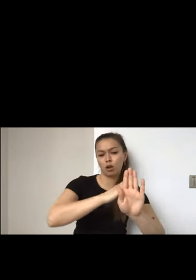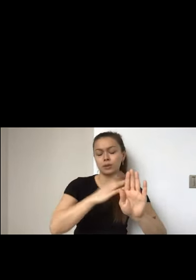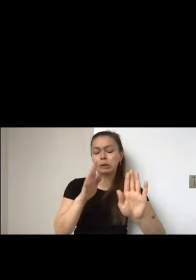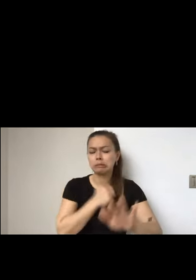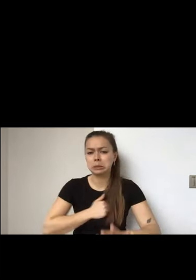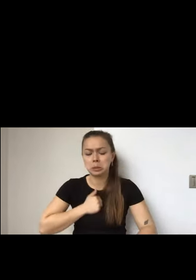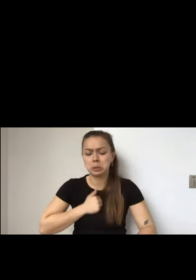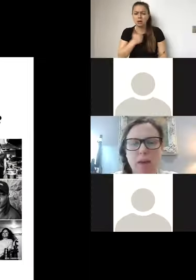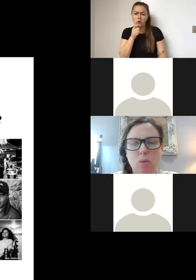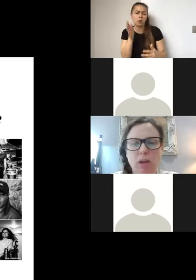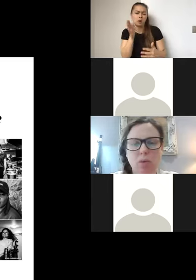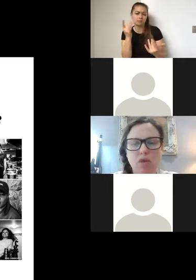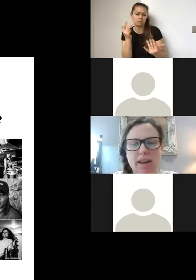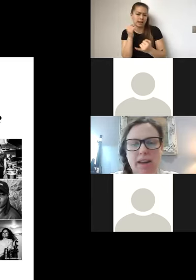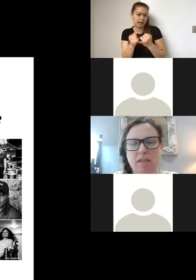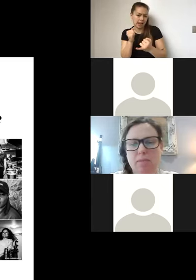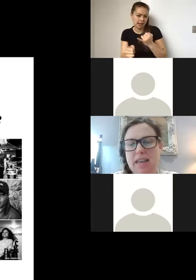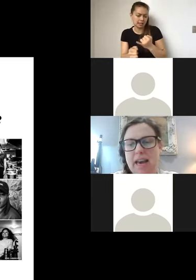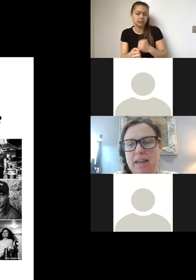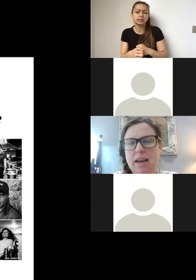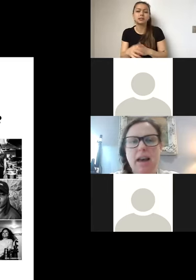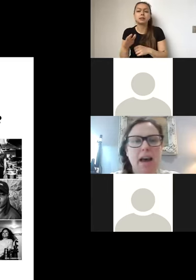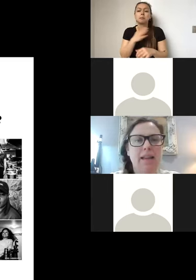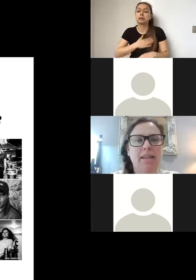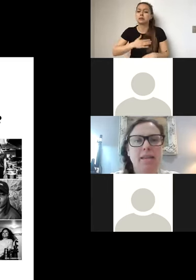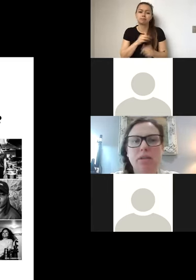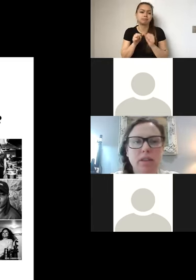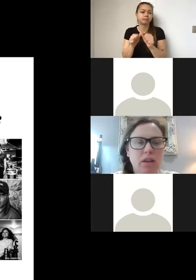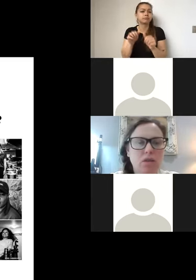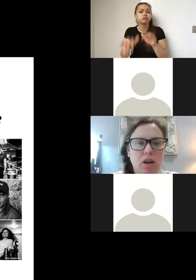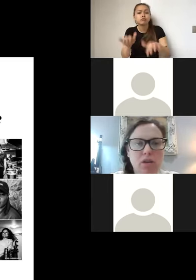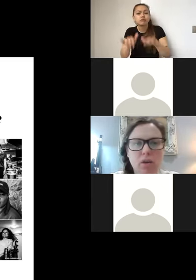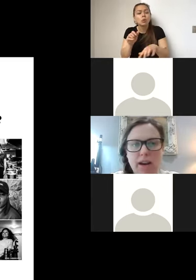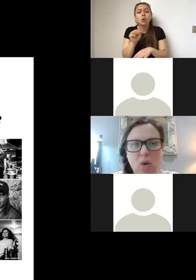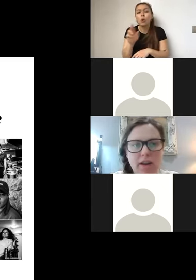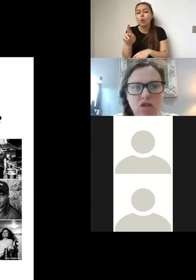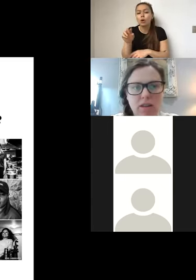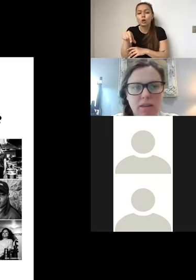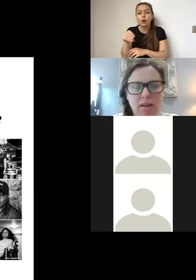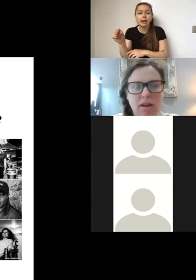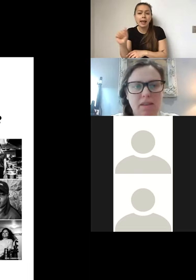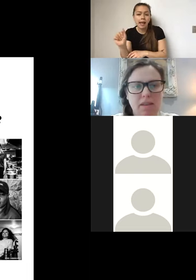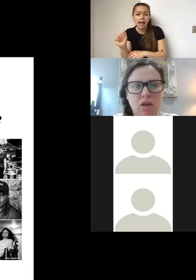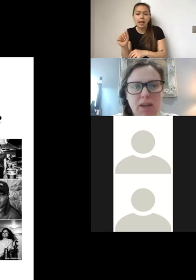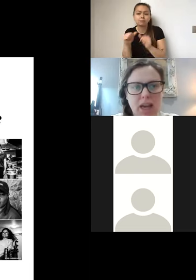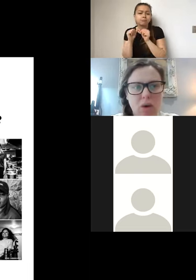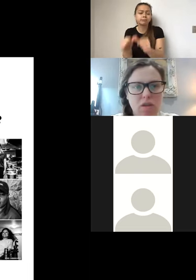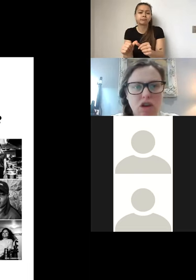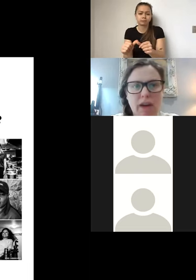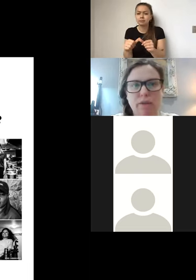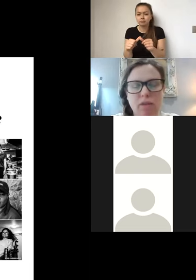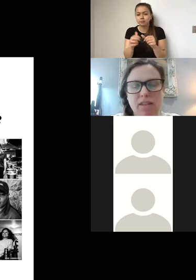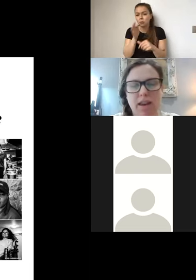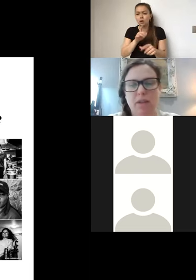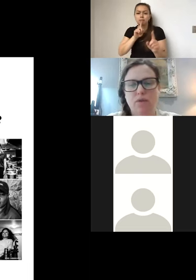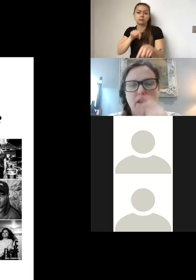the chat. Um, and we'll, we'll try to get to them at the end. And similarly, you can also add questions, um, in the Q&A or